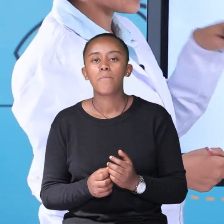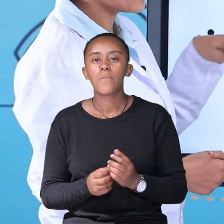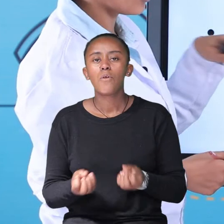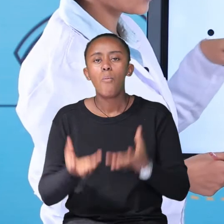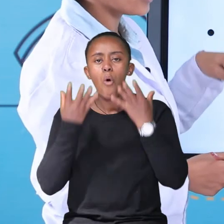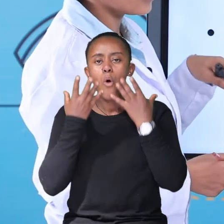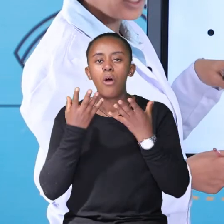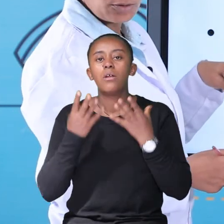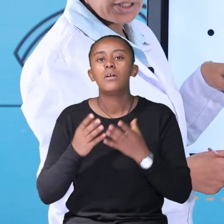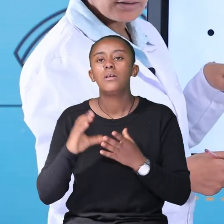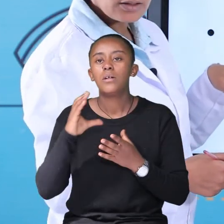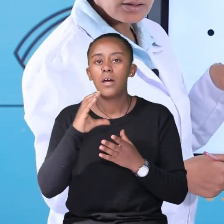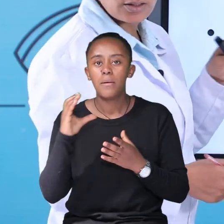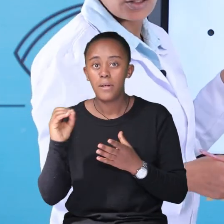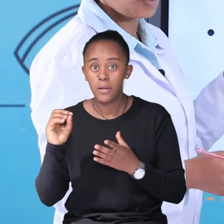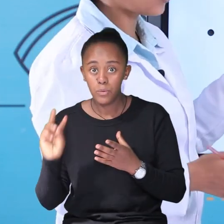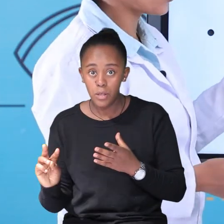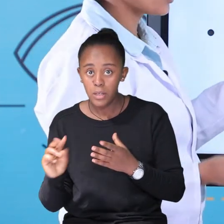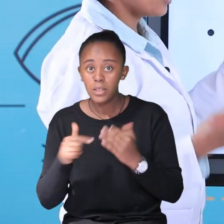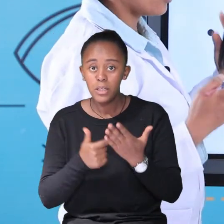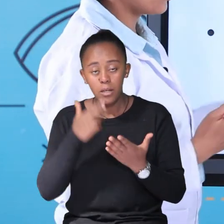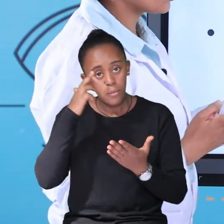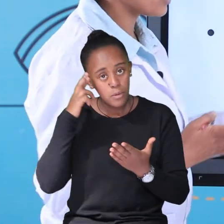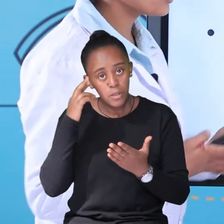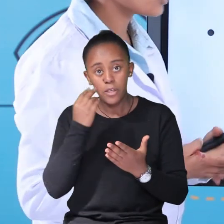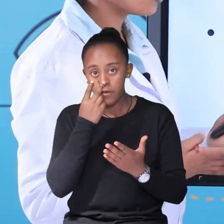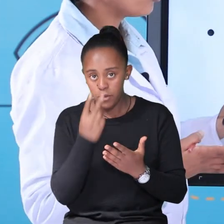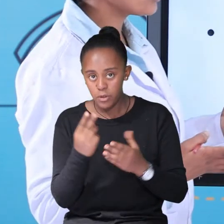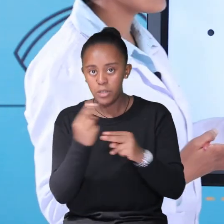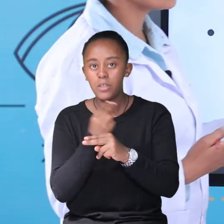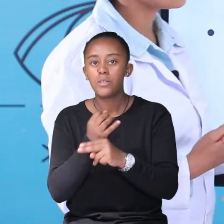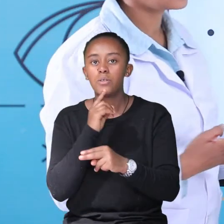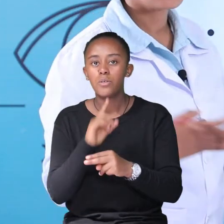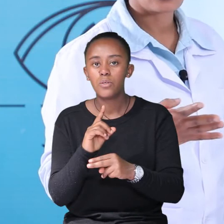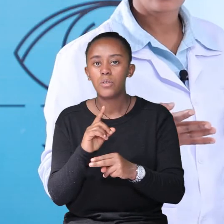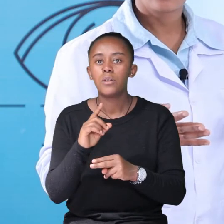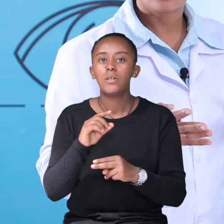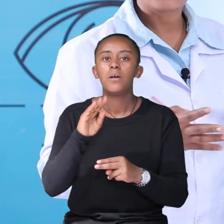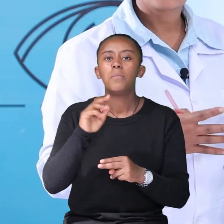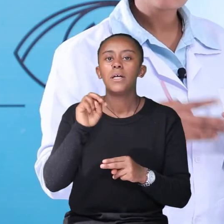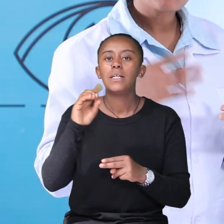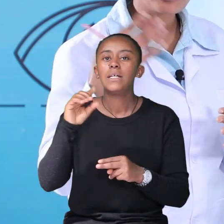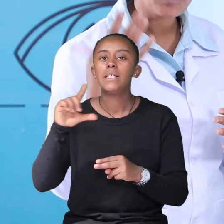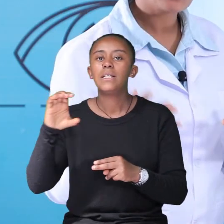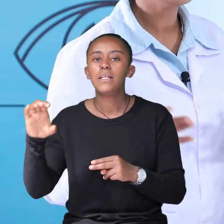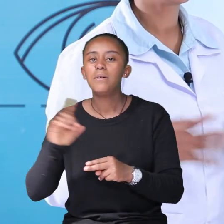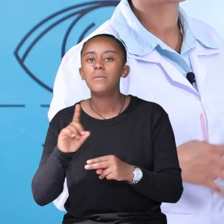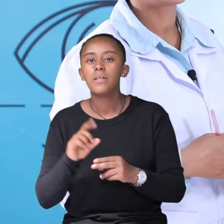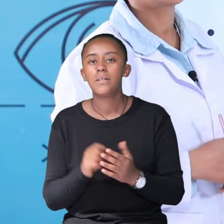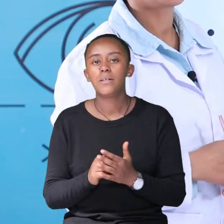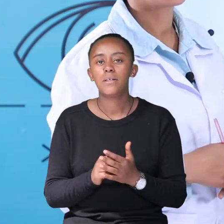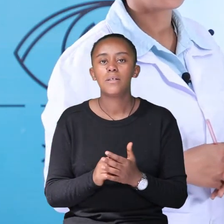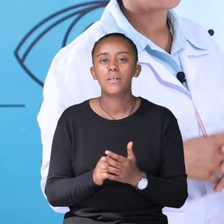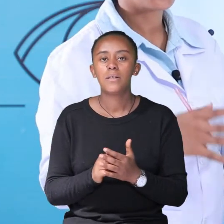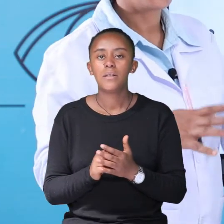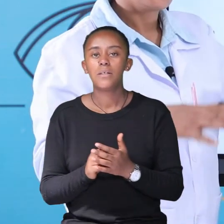more carbon dioxide is accumulated. This is because if you look the nature of bundle sheath cells, they are impermeable for